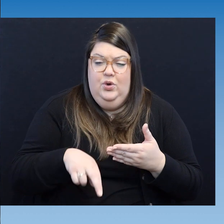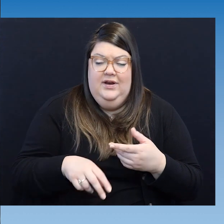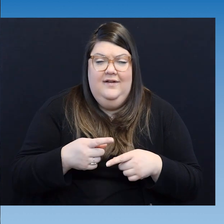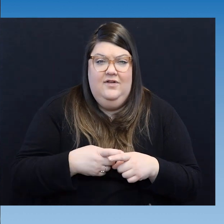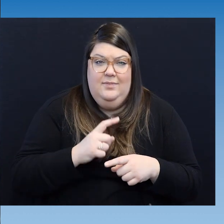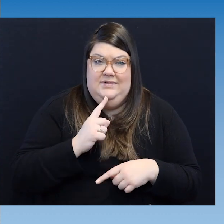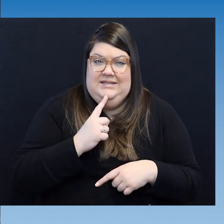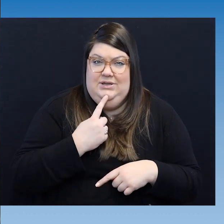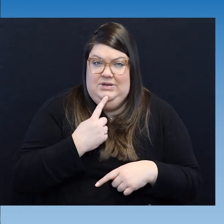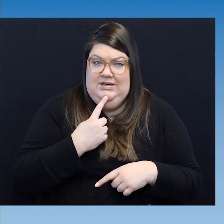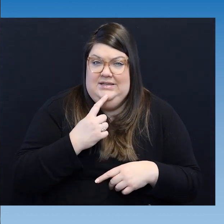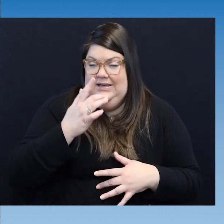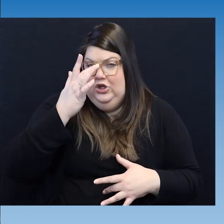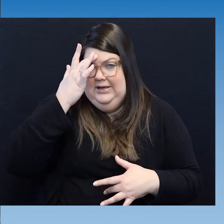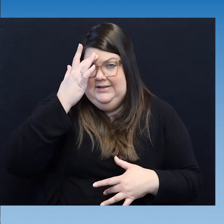serious illness.